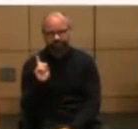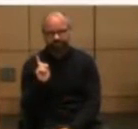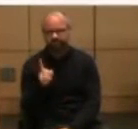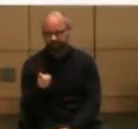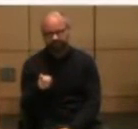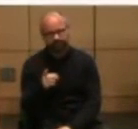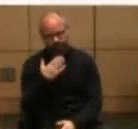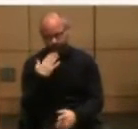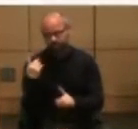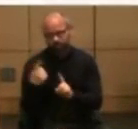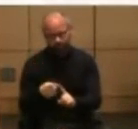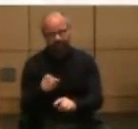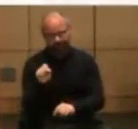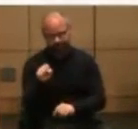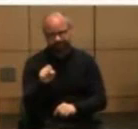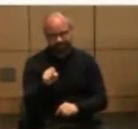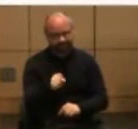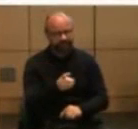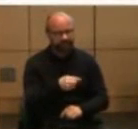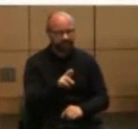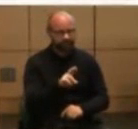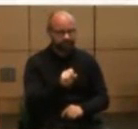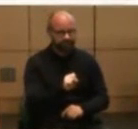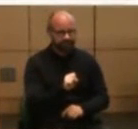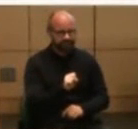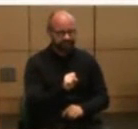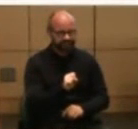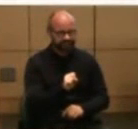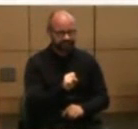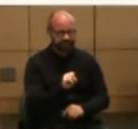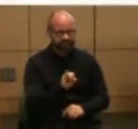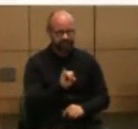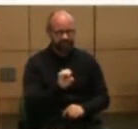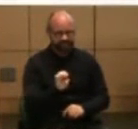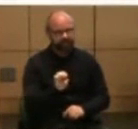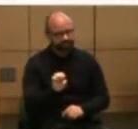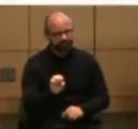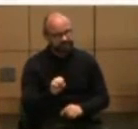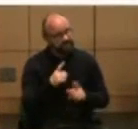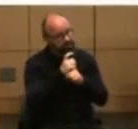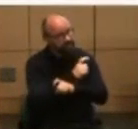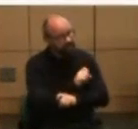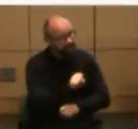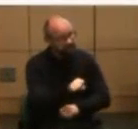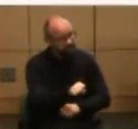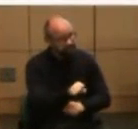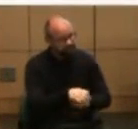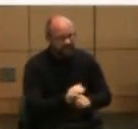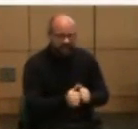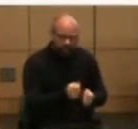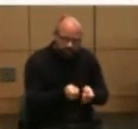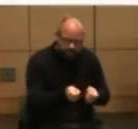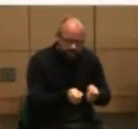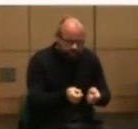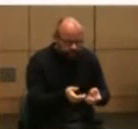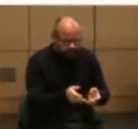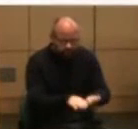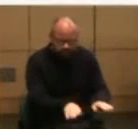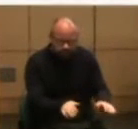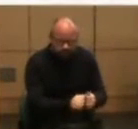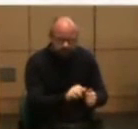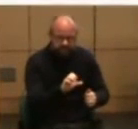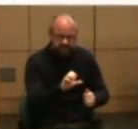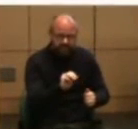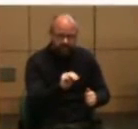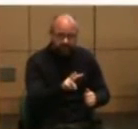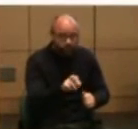and nuanced situation. And I think the management, how we deal with these kids with CMV or diagnose them